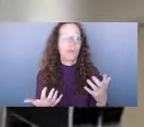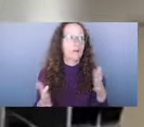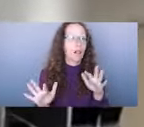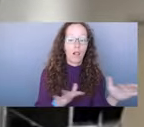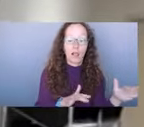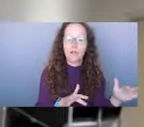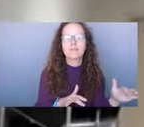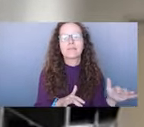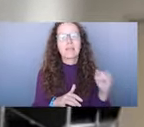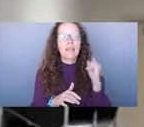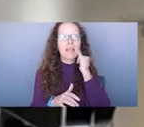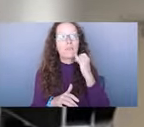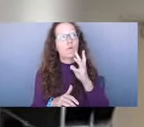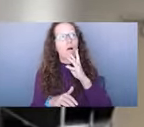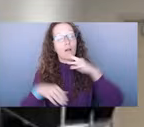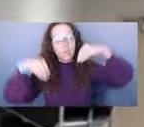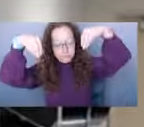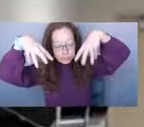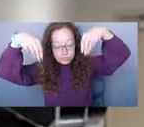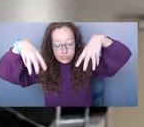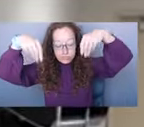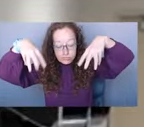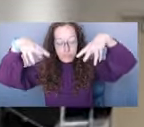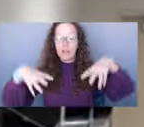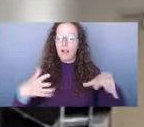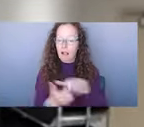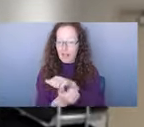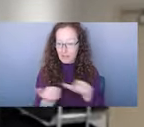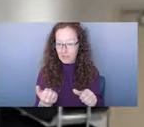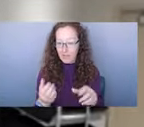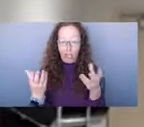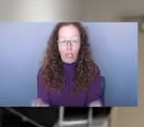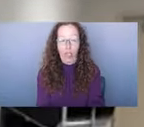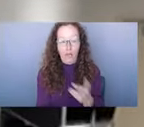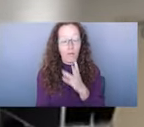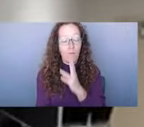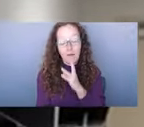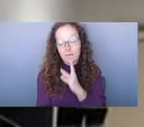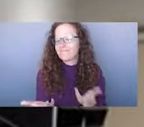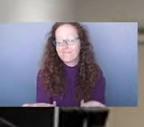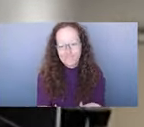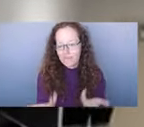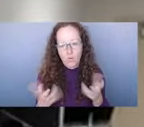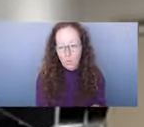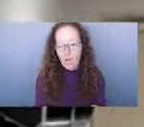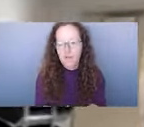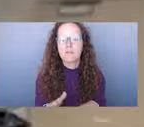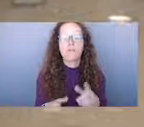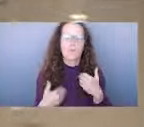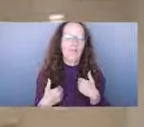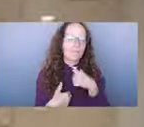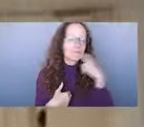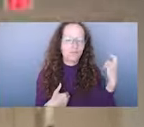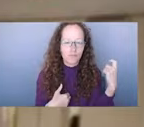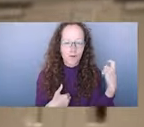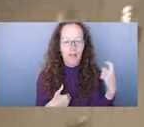come from sprinklers to damage those ballots. So in this vault, we would extinguish the fire through that dry suppression system. So